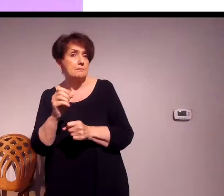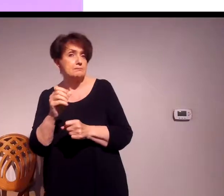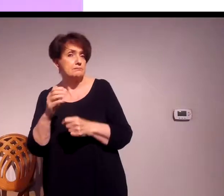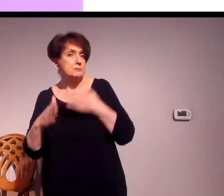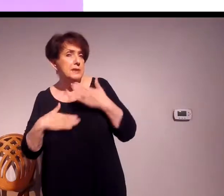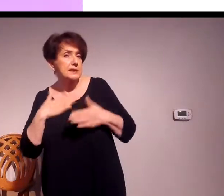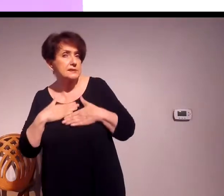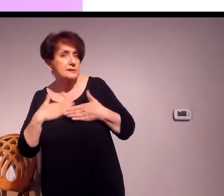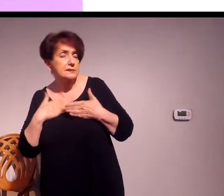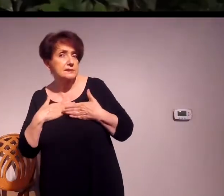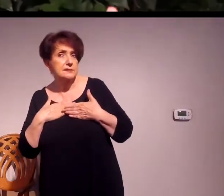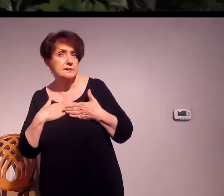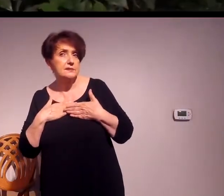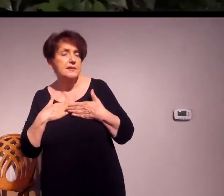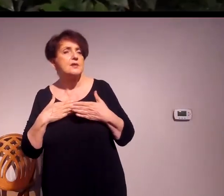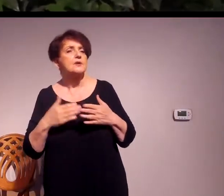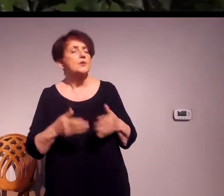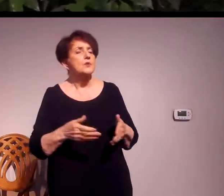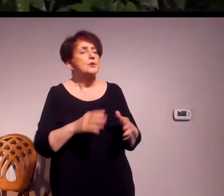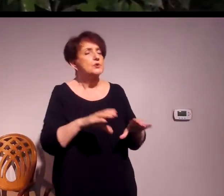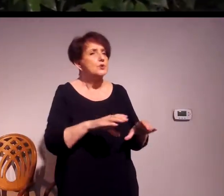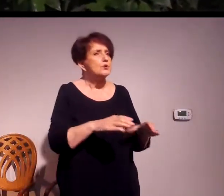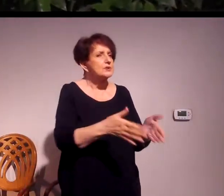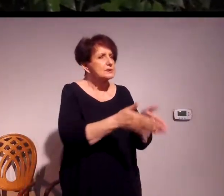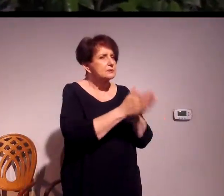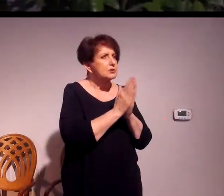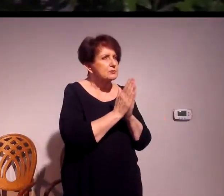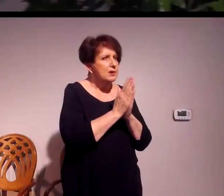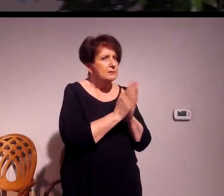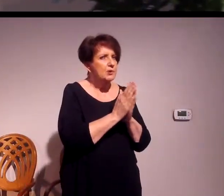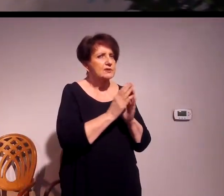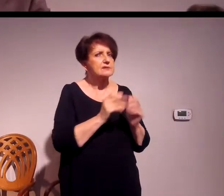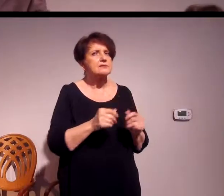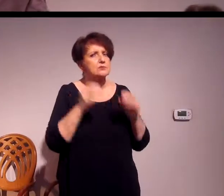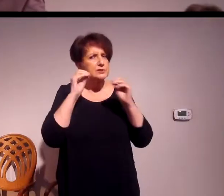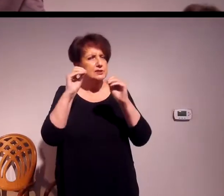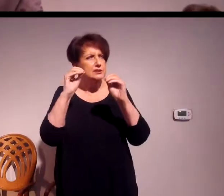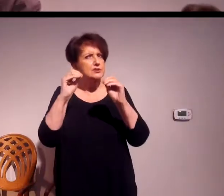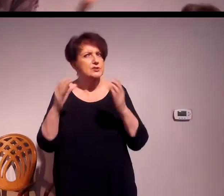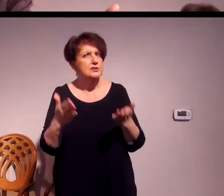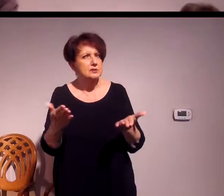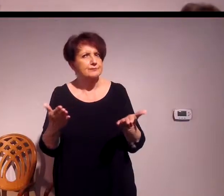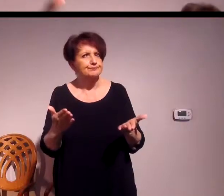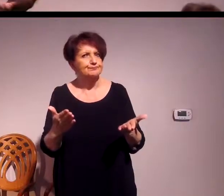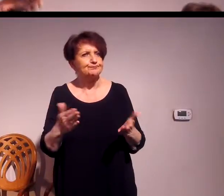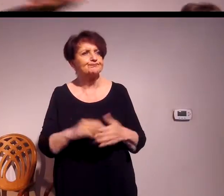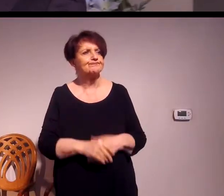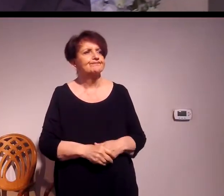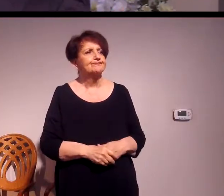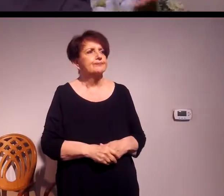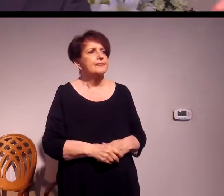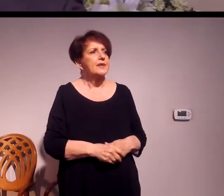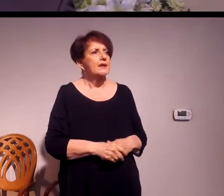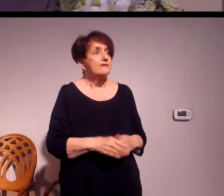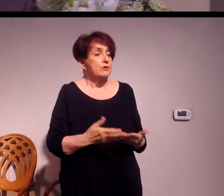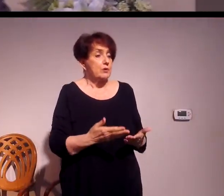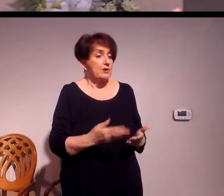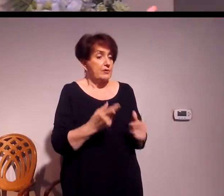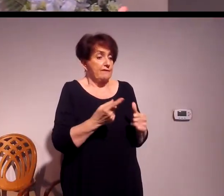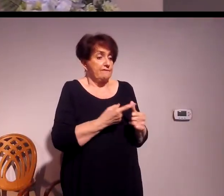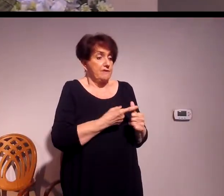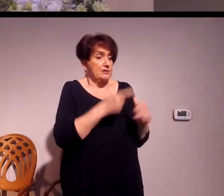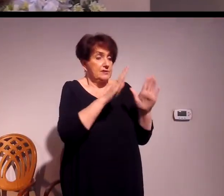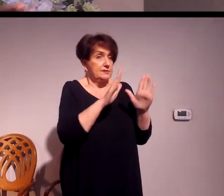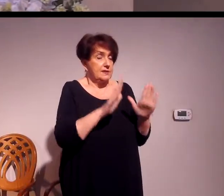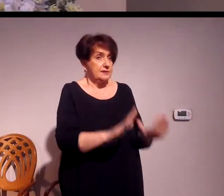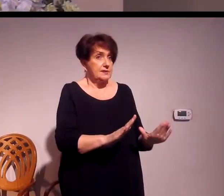mind practice, okay? And we have specific spiritual mind practices that we teach and we use around here. And if you were here the first Sunday of the